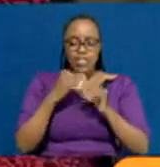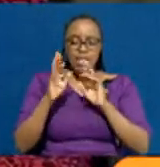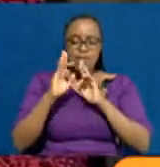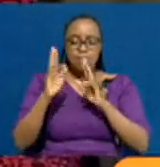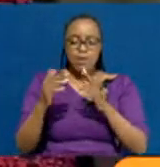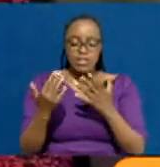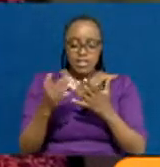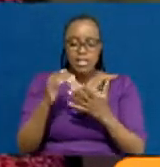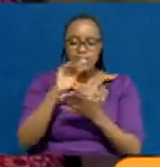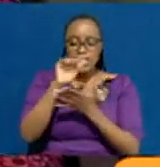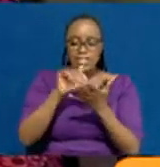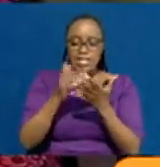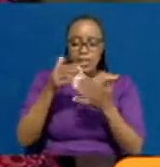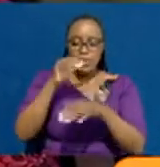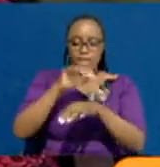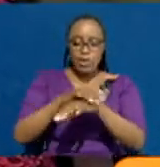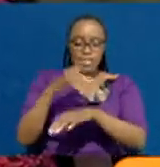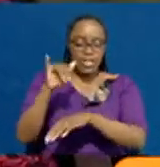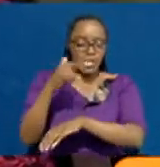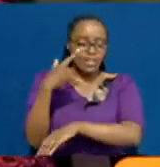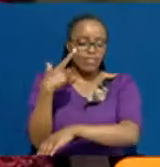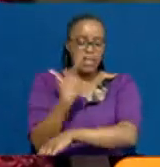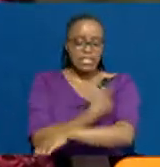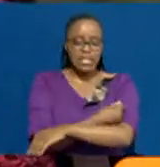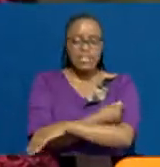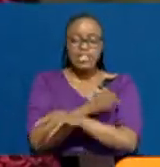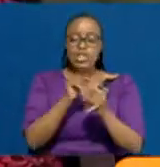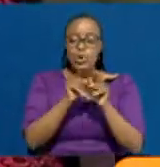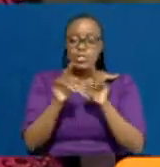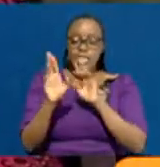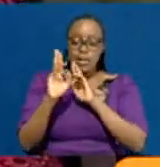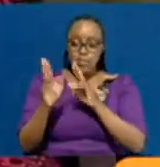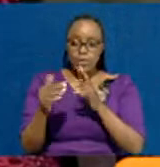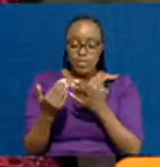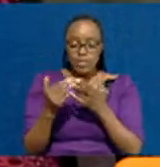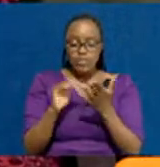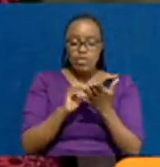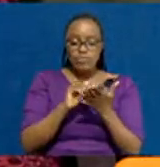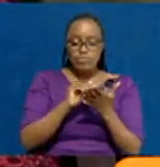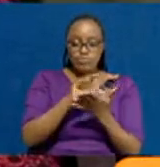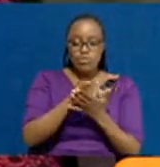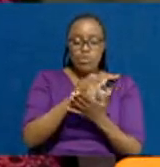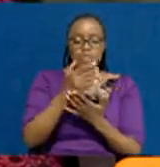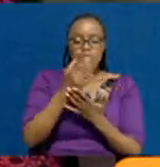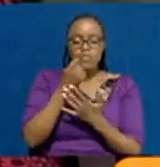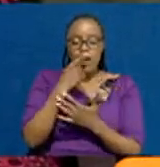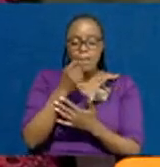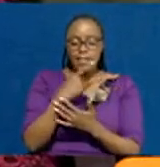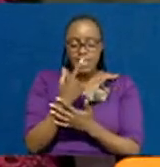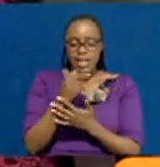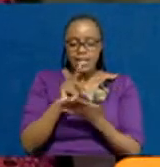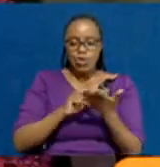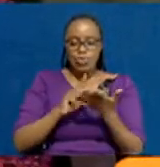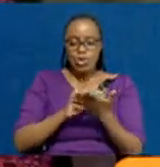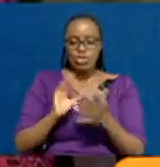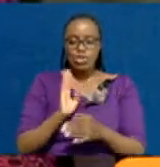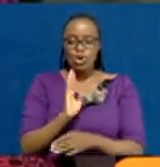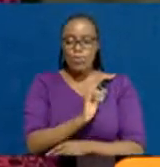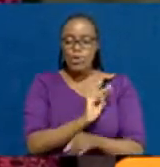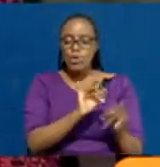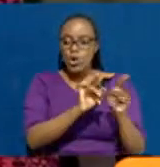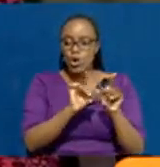in the facilities where they receive the vaccination. They can report it electronically through the Pharmacy and Poisons Board system. There's what is